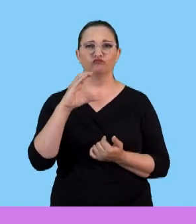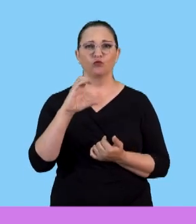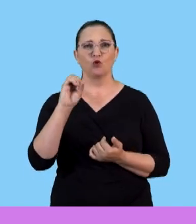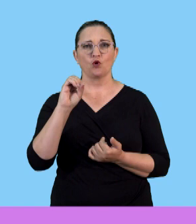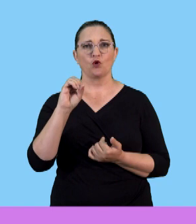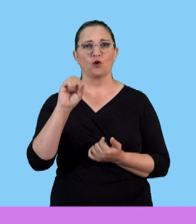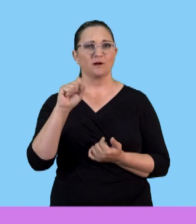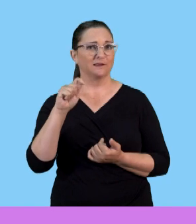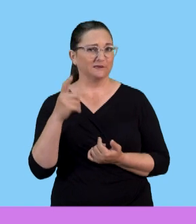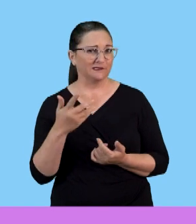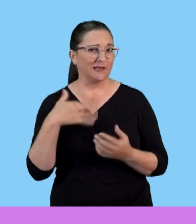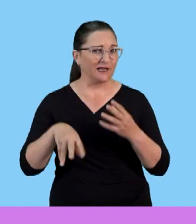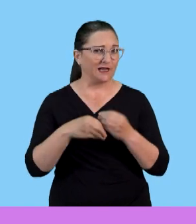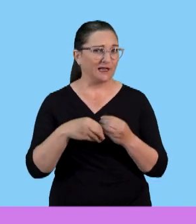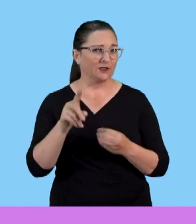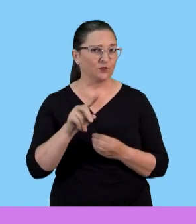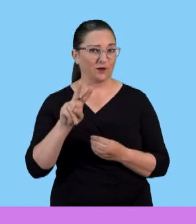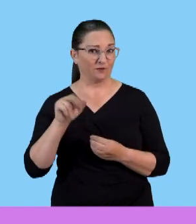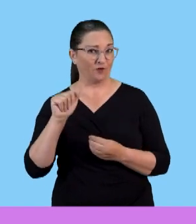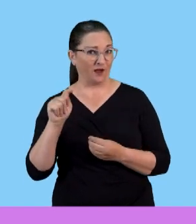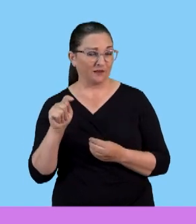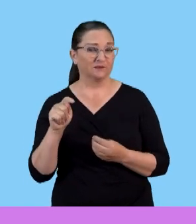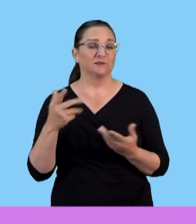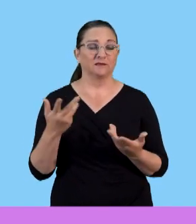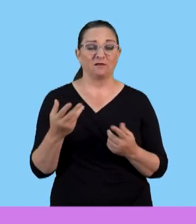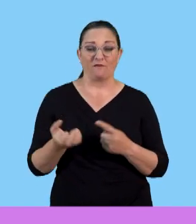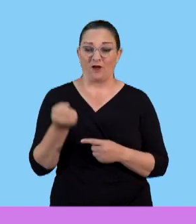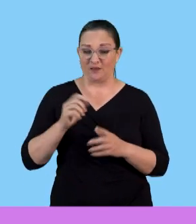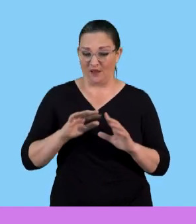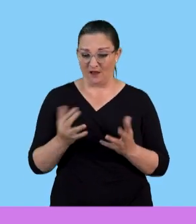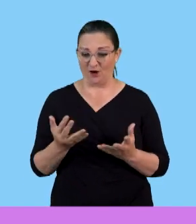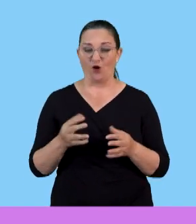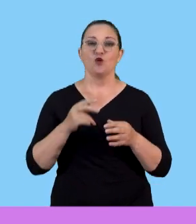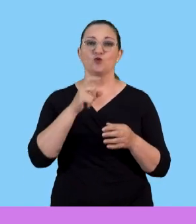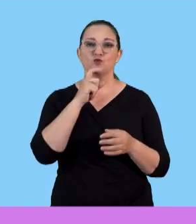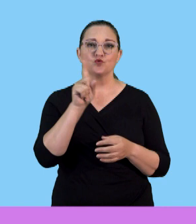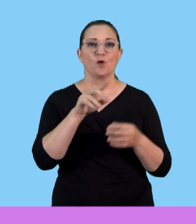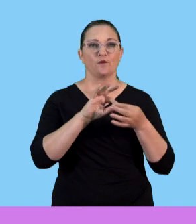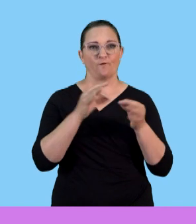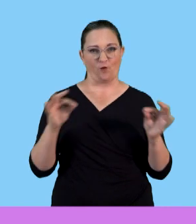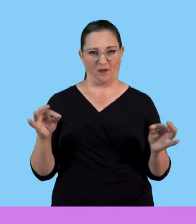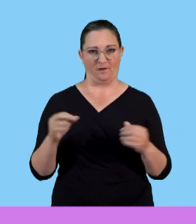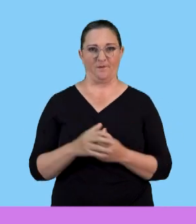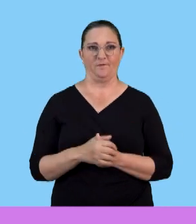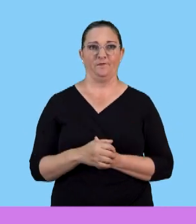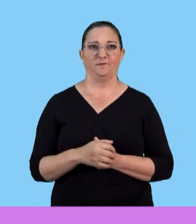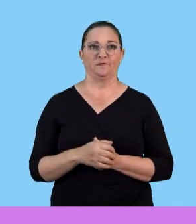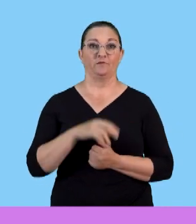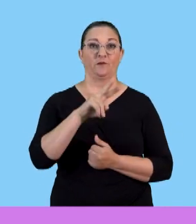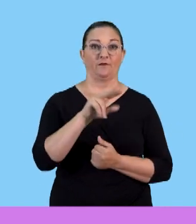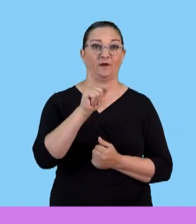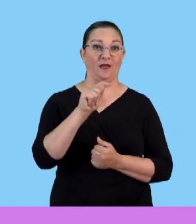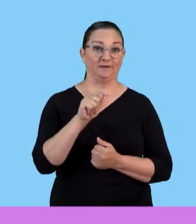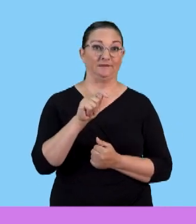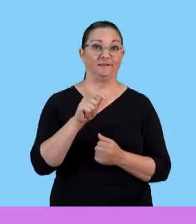is already being added on this as your VAT amount, you can use your formula, the formula to calculate